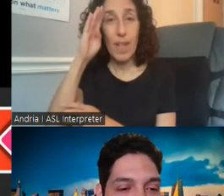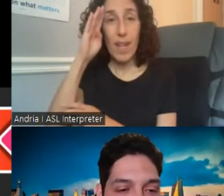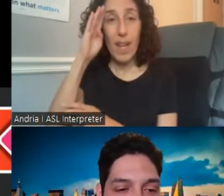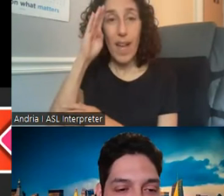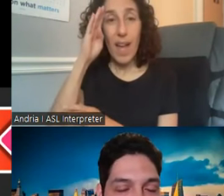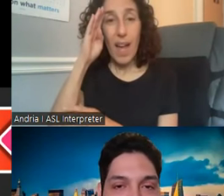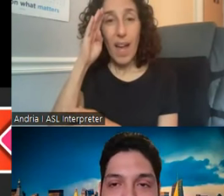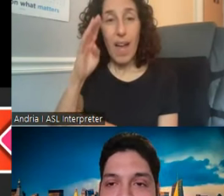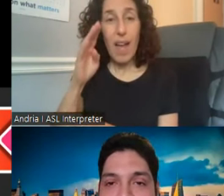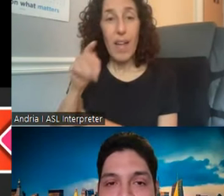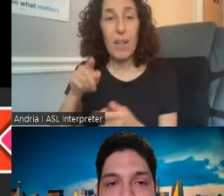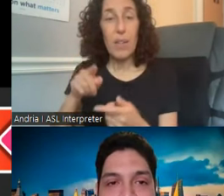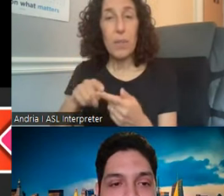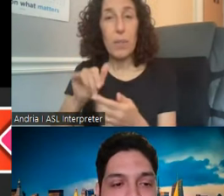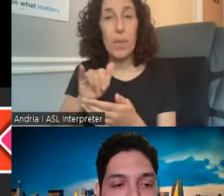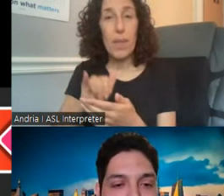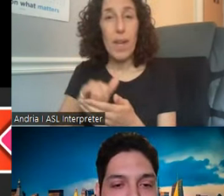job yesterday.